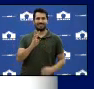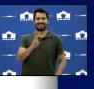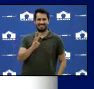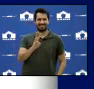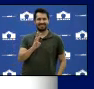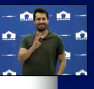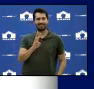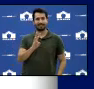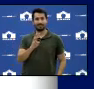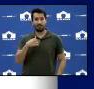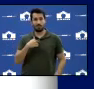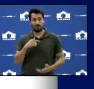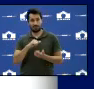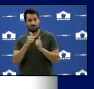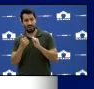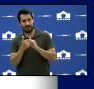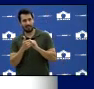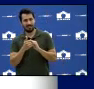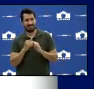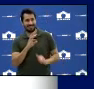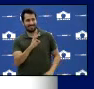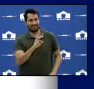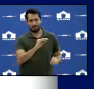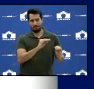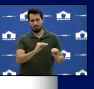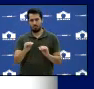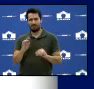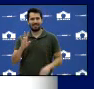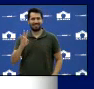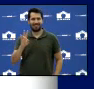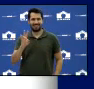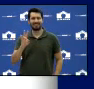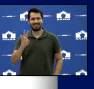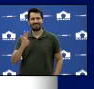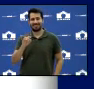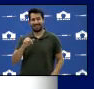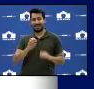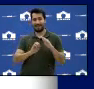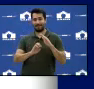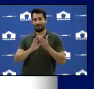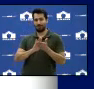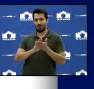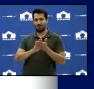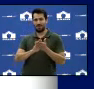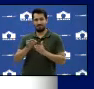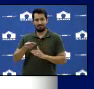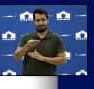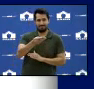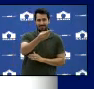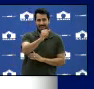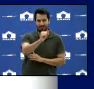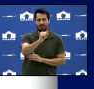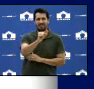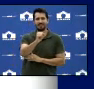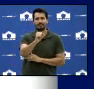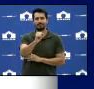6. And so with the proposed change, it will move from District 6 to District 7. So Arnold Elementary that feeds into Jefferson